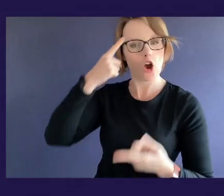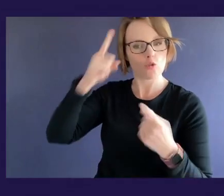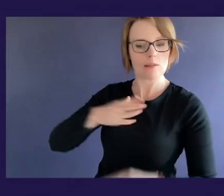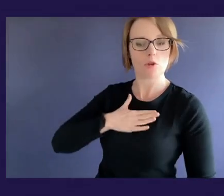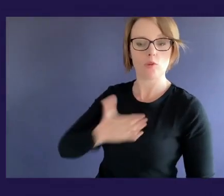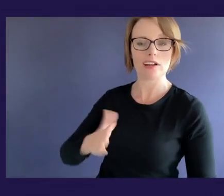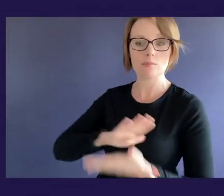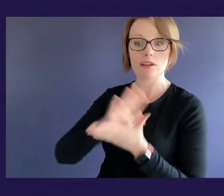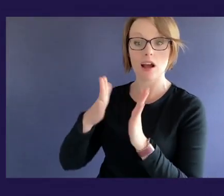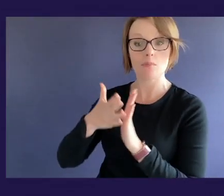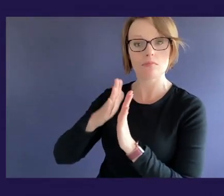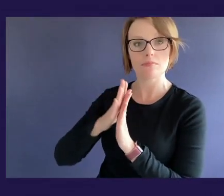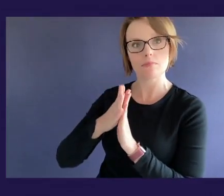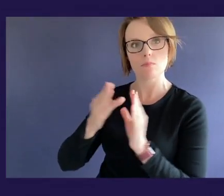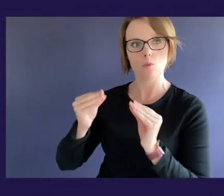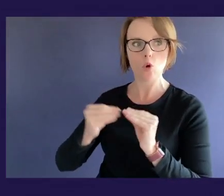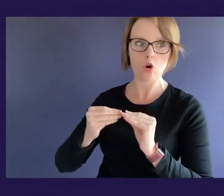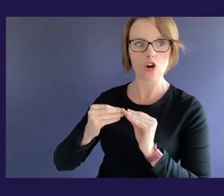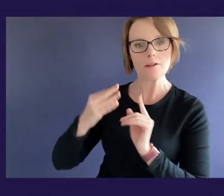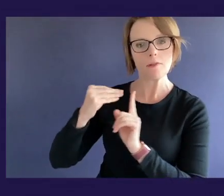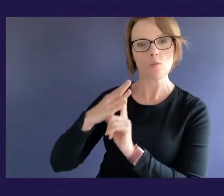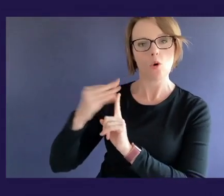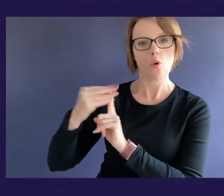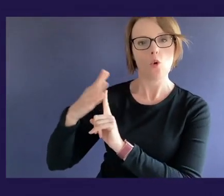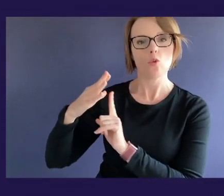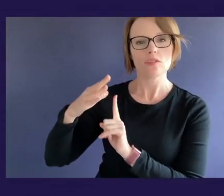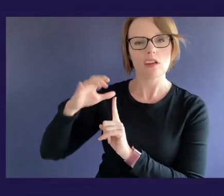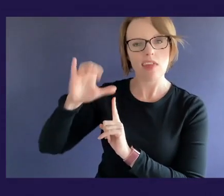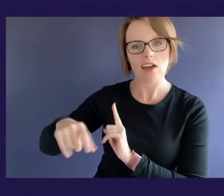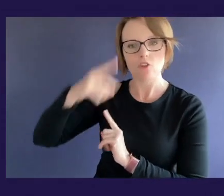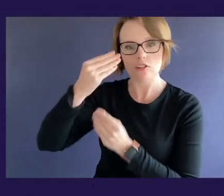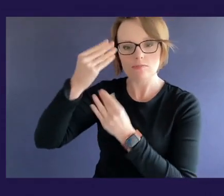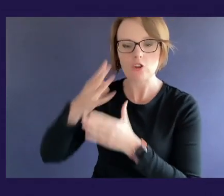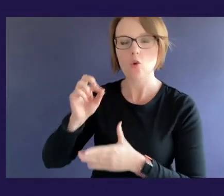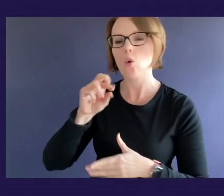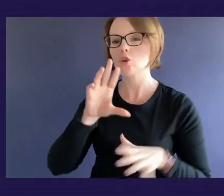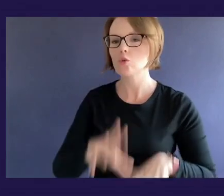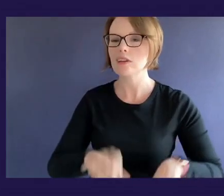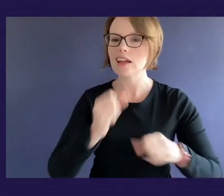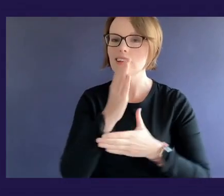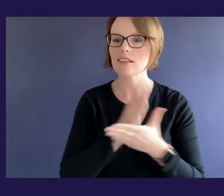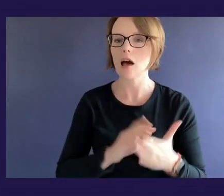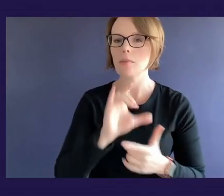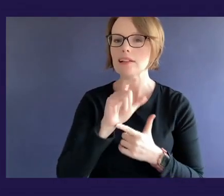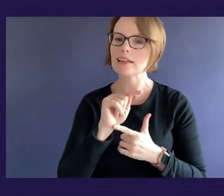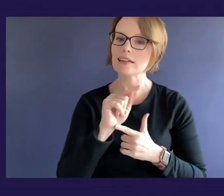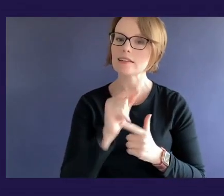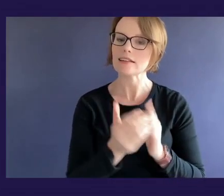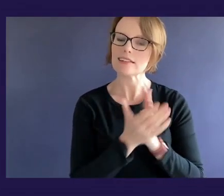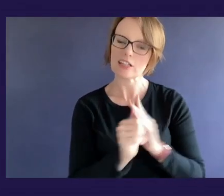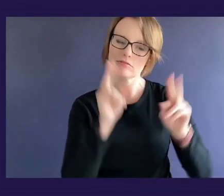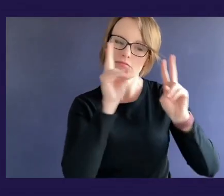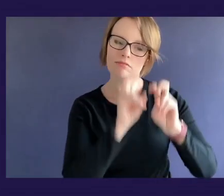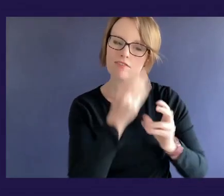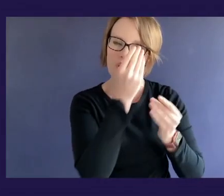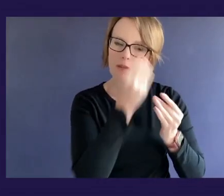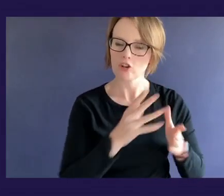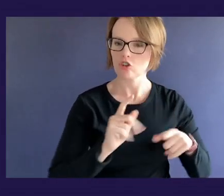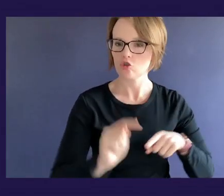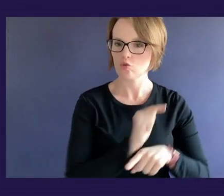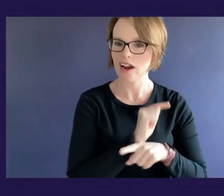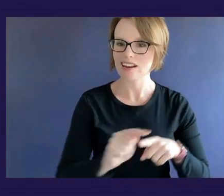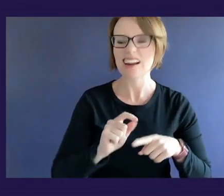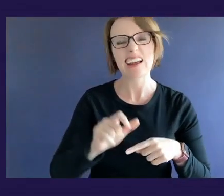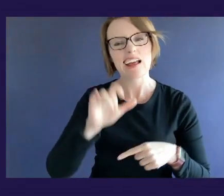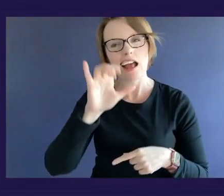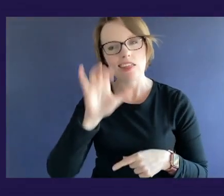to undergo some form of information literacy training. And this may be difficult given the politicization of public health as